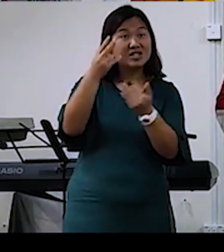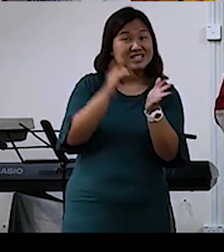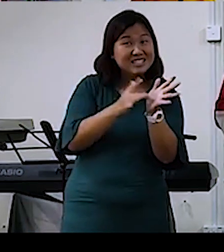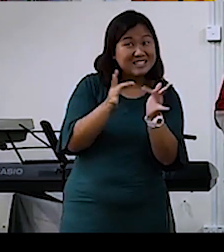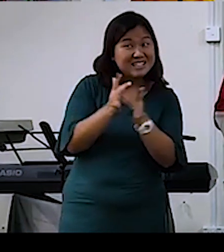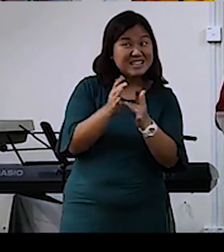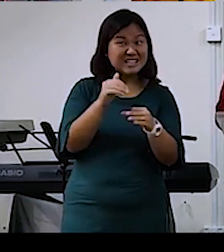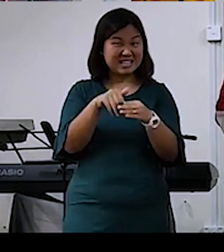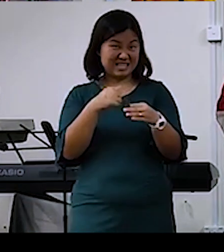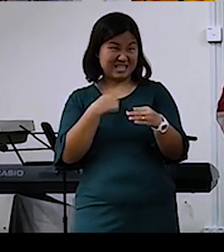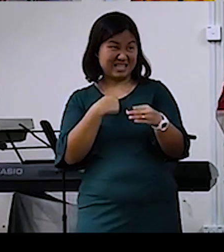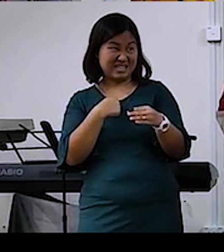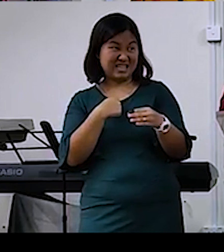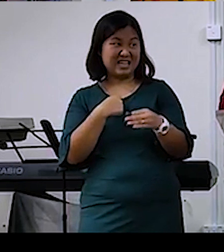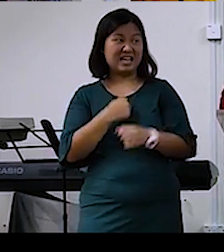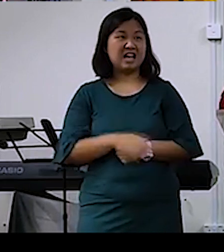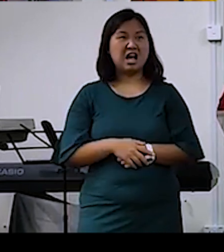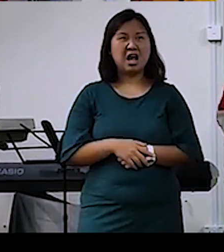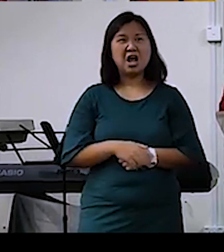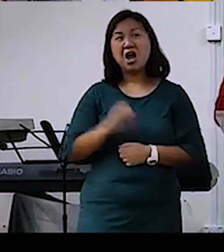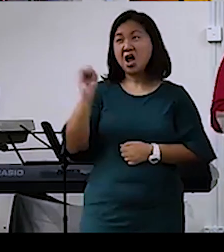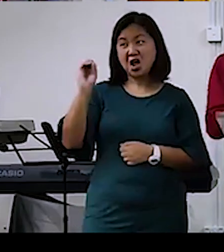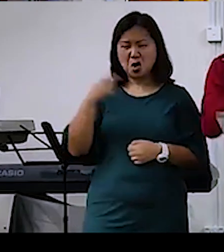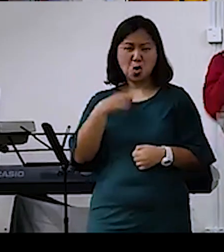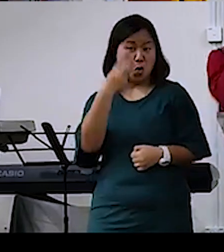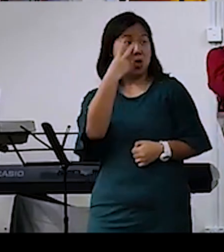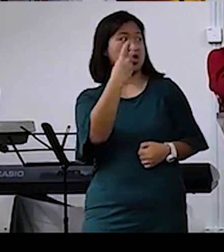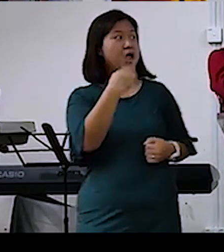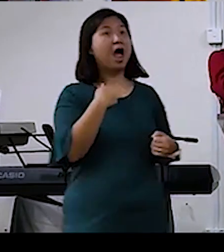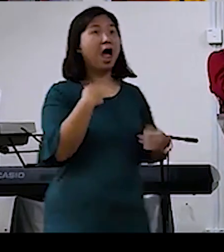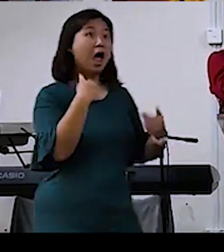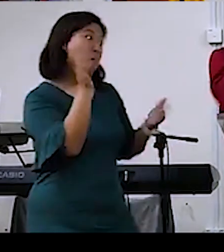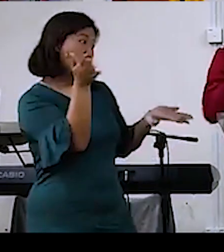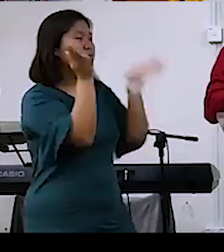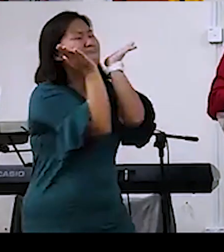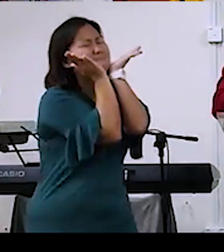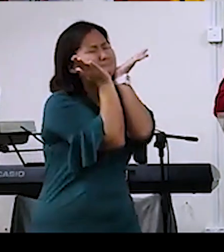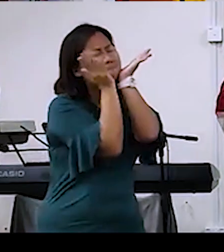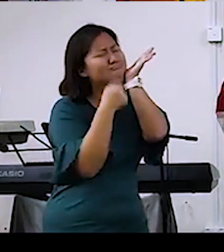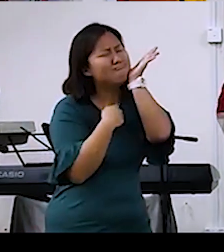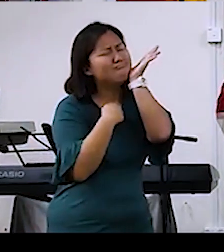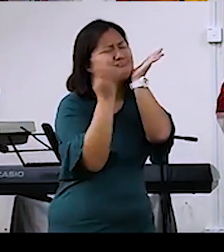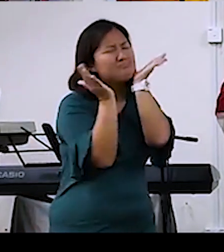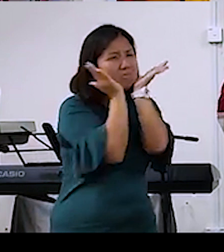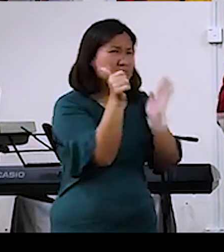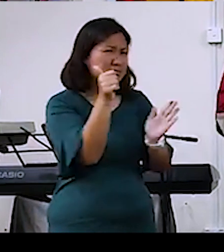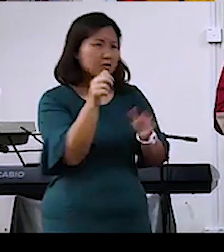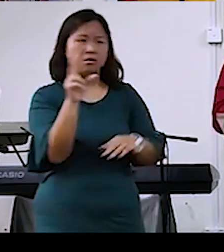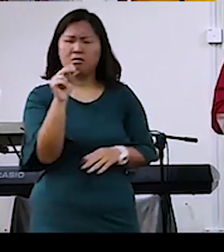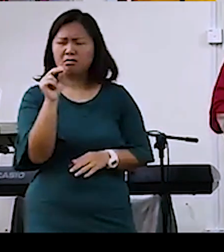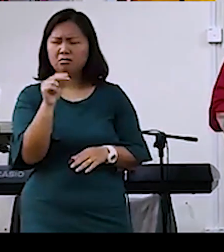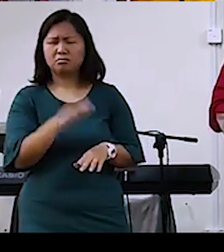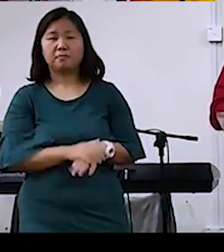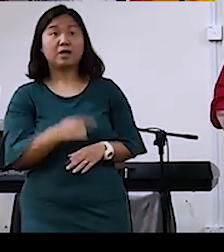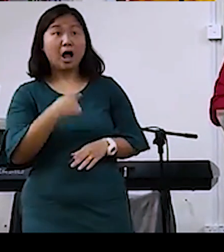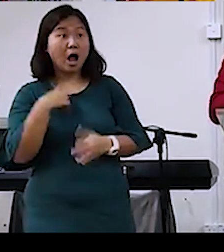later. You know, so it's not, I'm not there to say, oh, Dr. Kayla, please see how good I am. Good. That's not my goal. I hope Dr. Kayla is going to